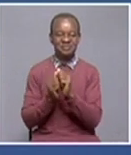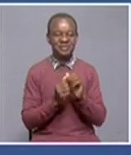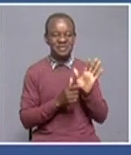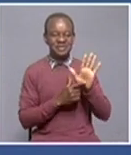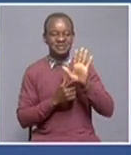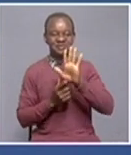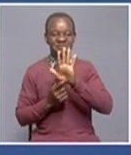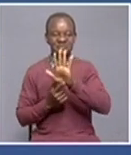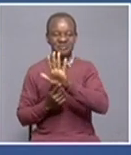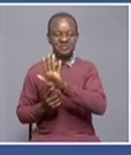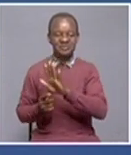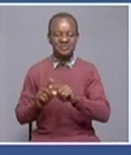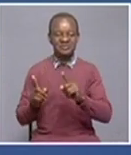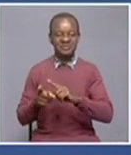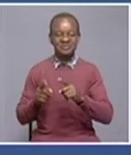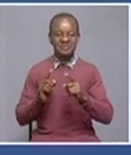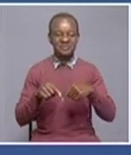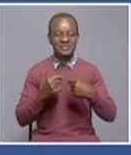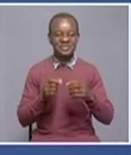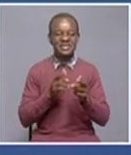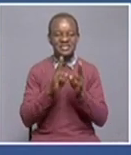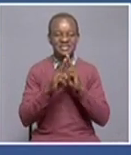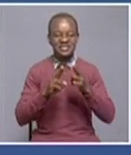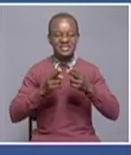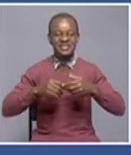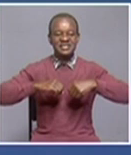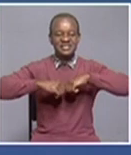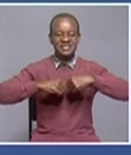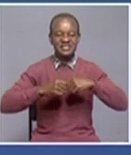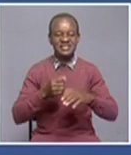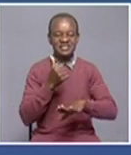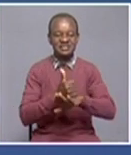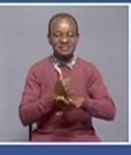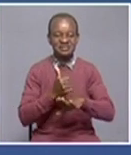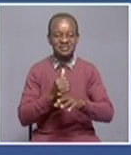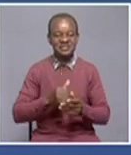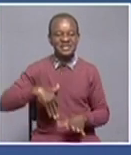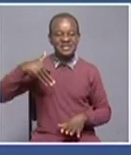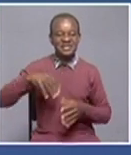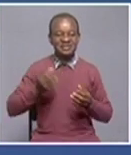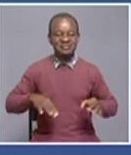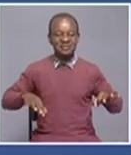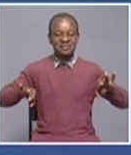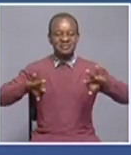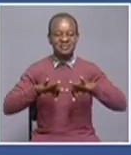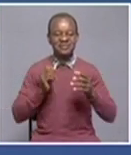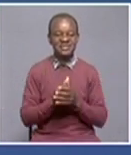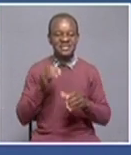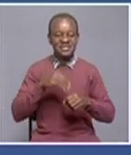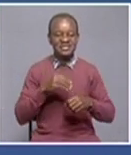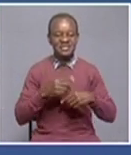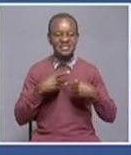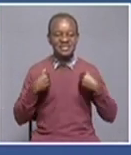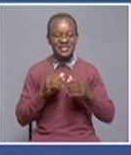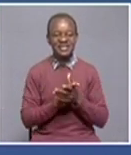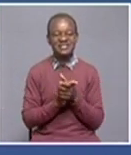advancements and to discuss the challenges and opportunities that shape Namibia's agriculture. Joining us today is Salomo